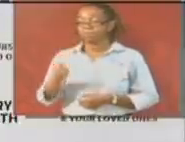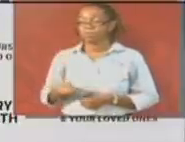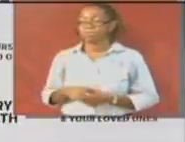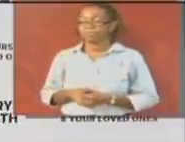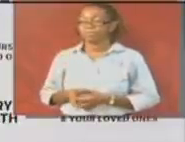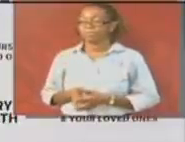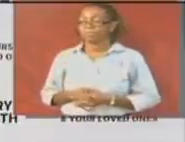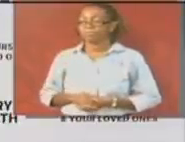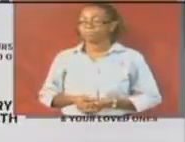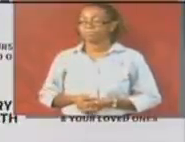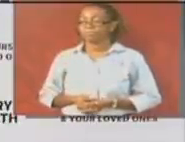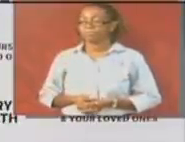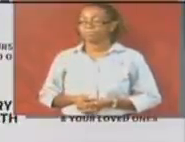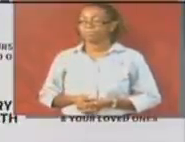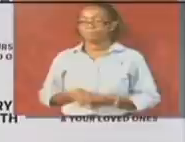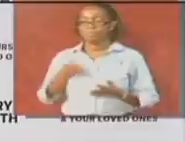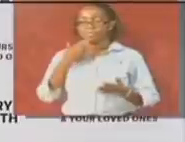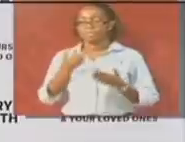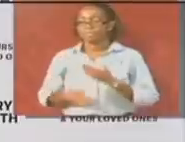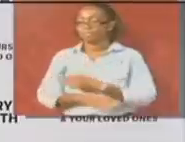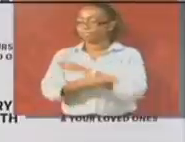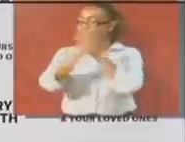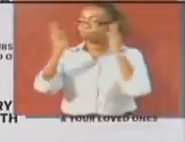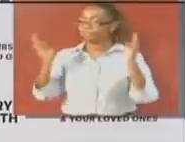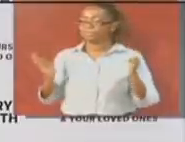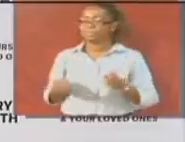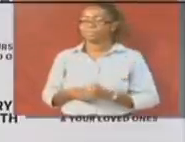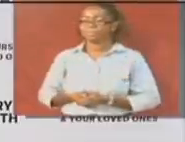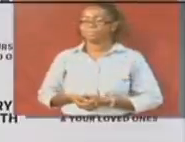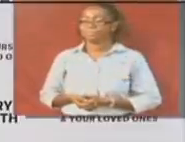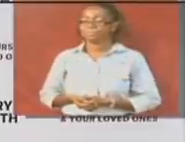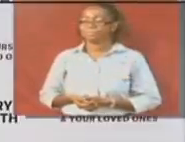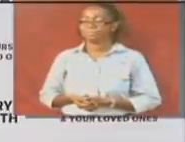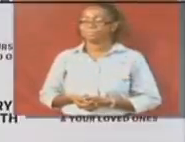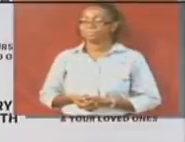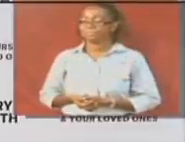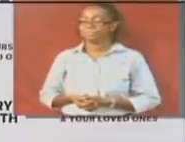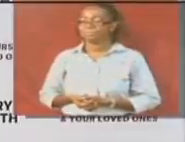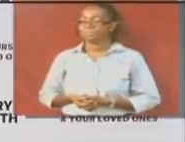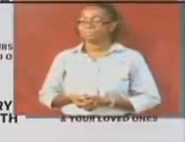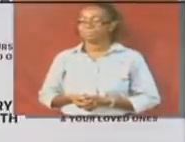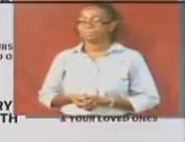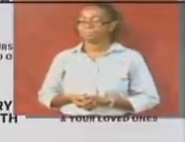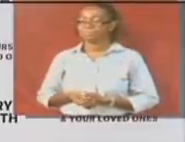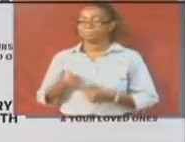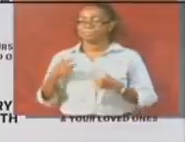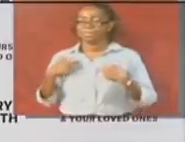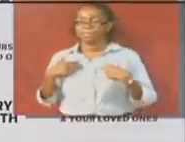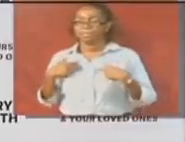Hi, good morning. Paula Lindo here from the Newsday. I have